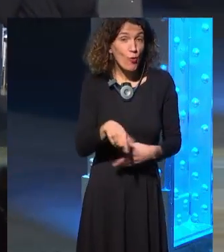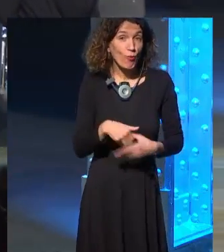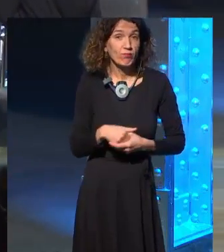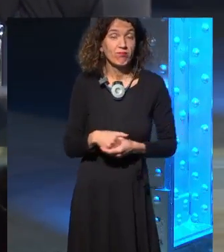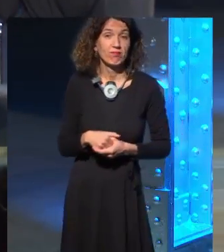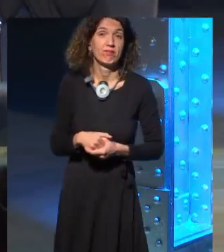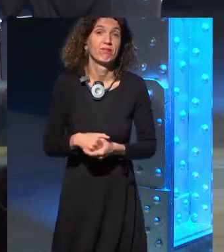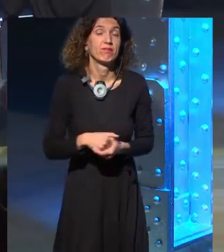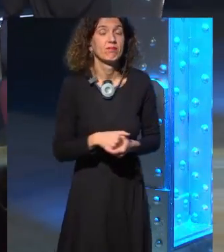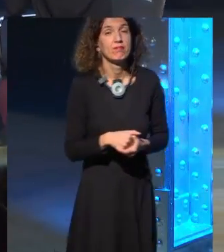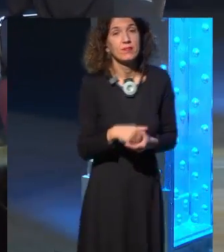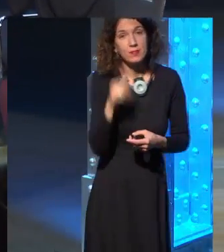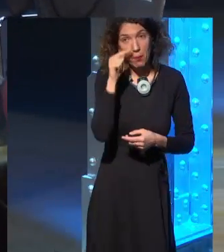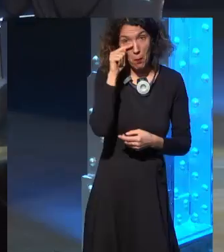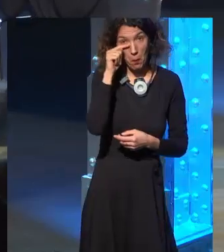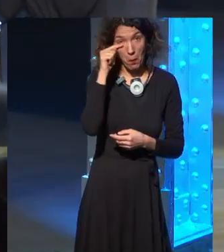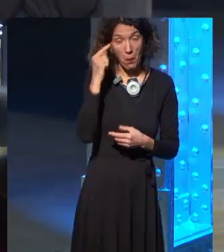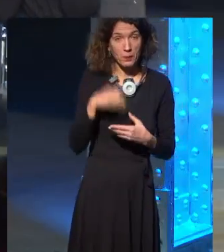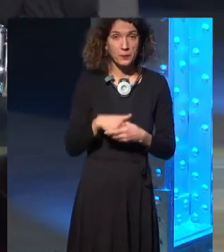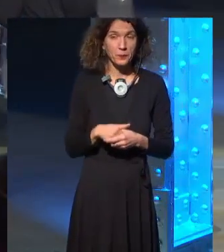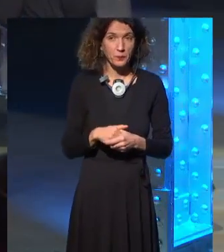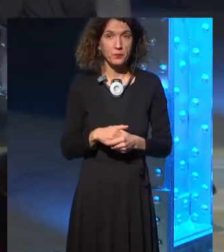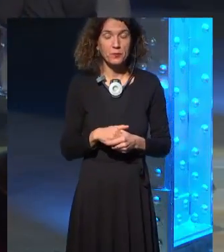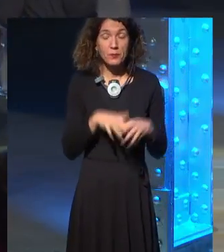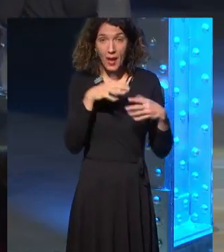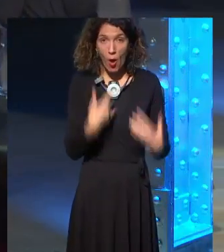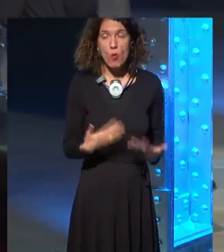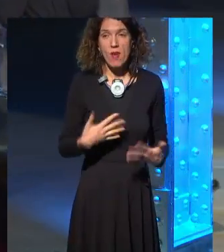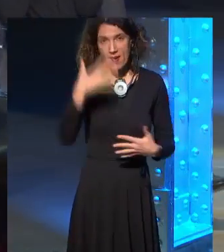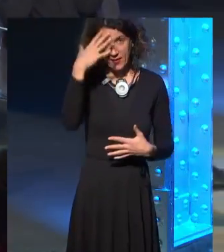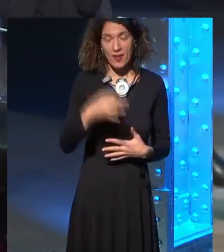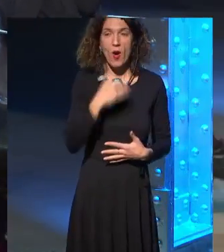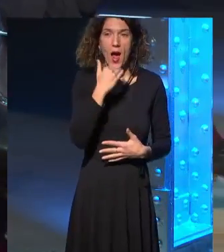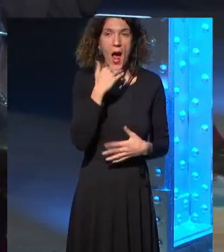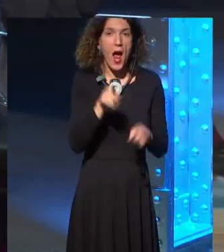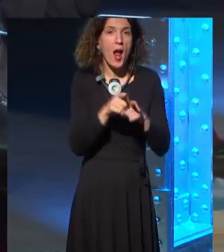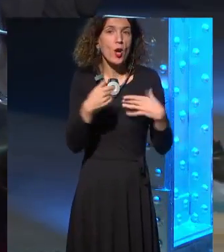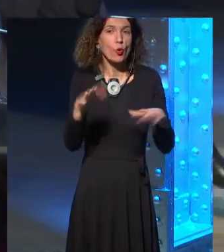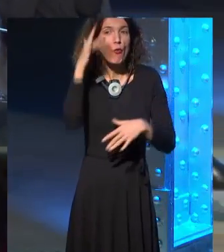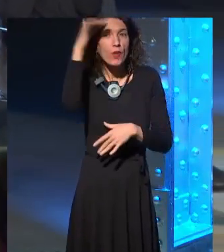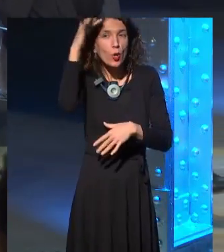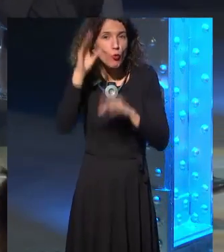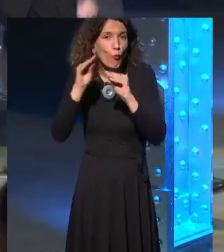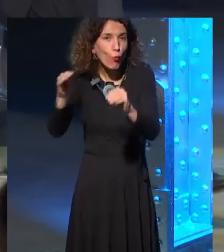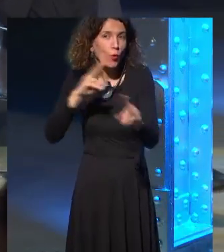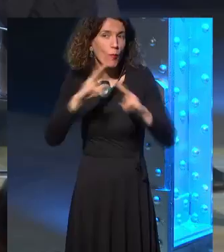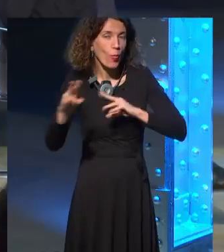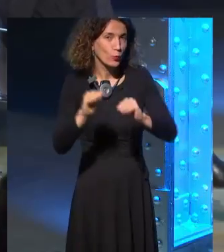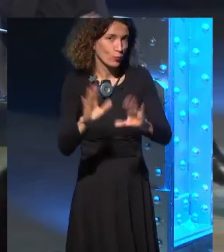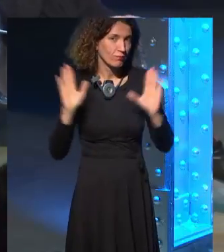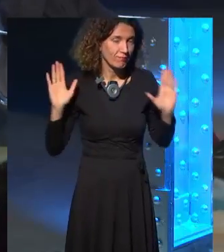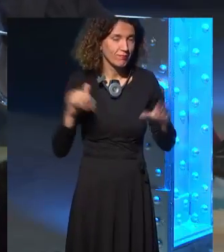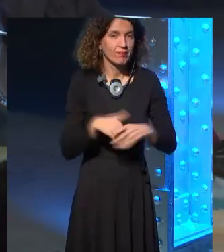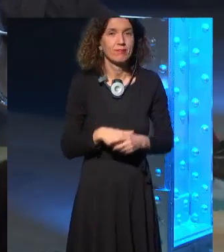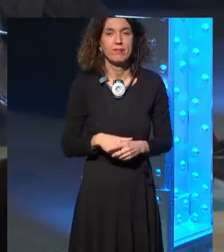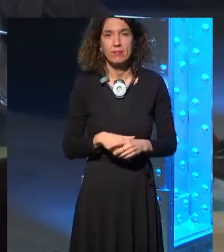Edna? Right now, I think we should leave it for the philosophers. I'm a bit curious that